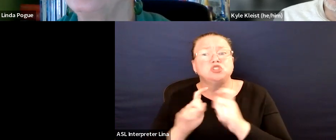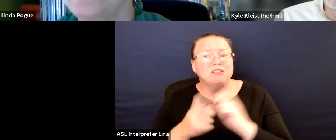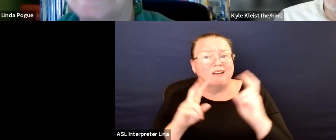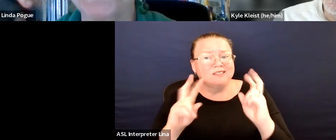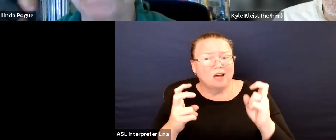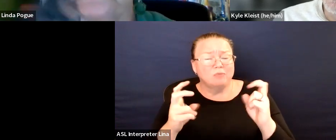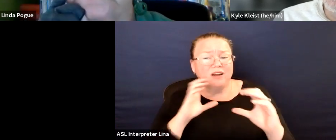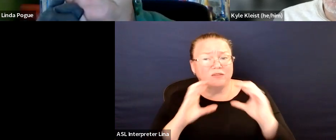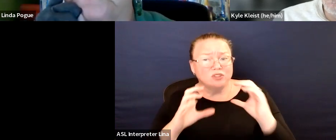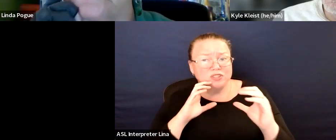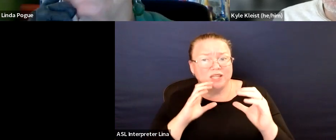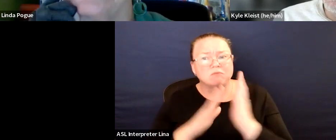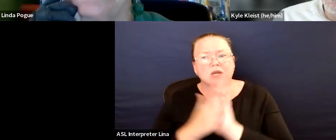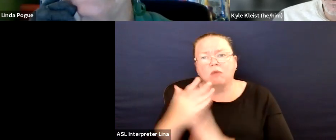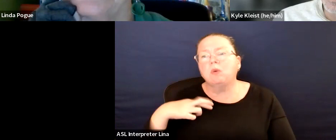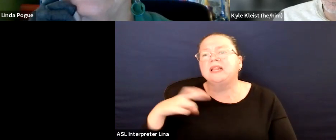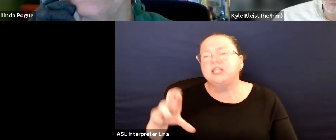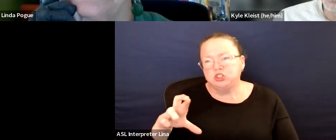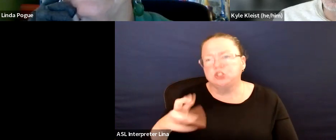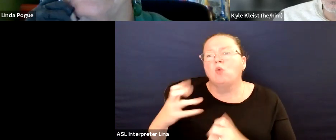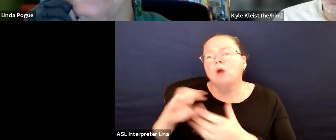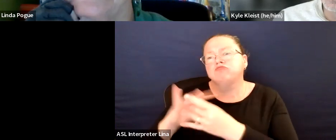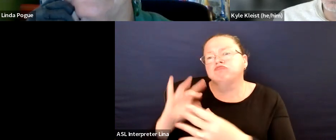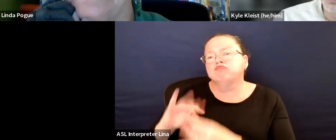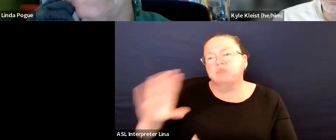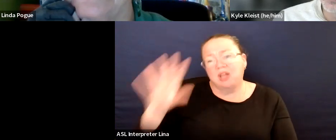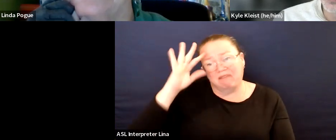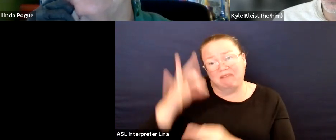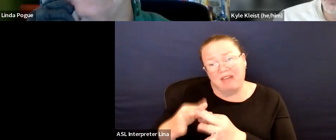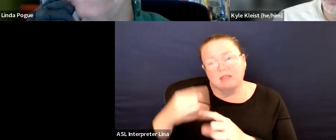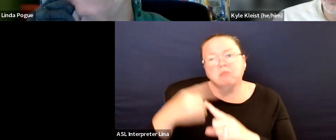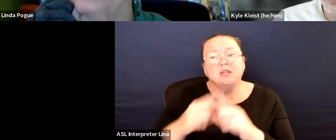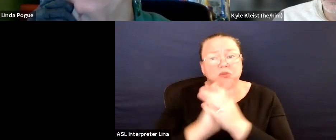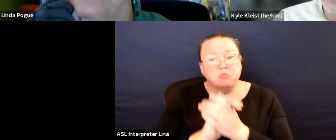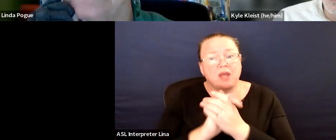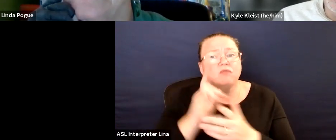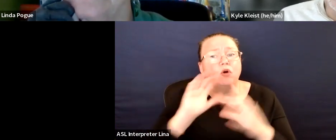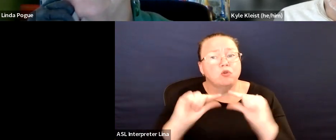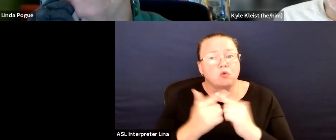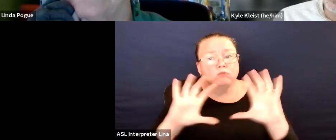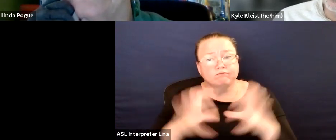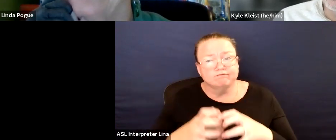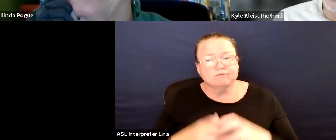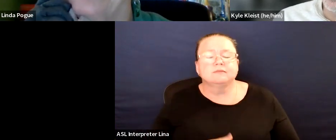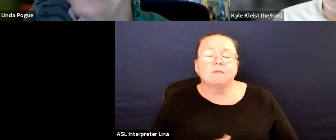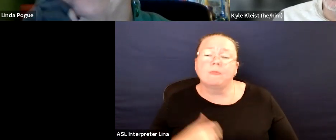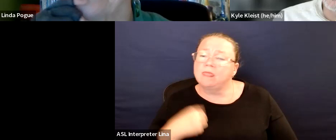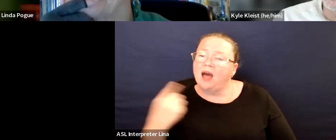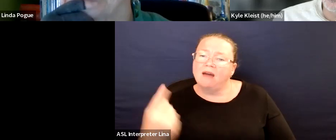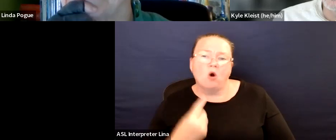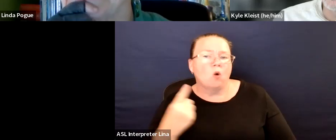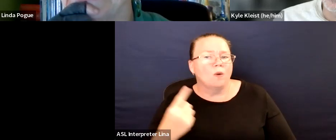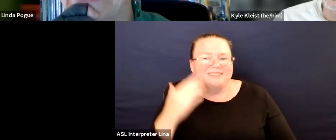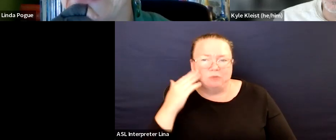of conversation to religion and wants to share his or her faith as well as pray for the group out loud? I have always come across in